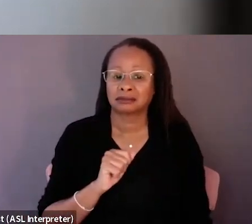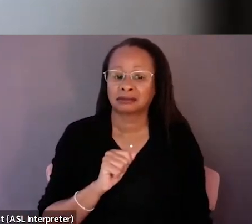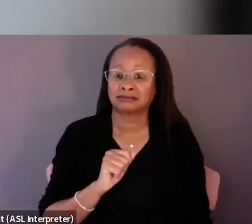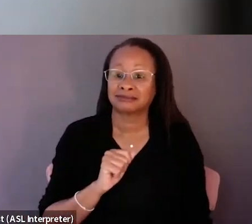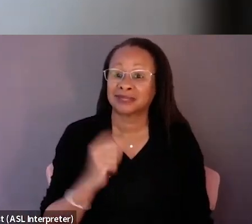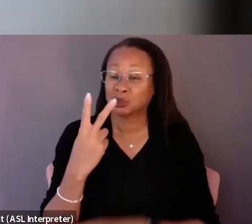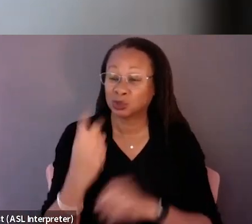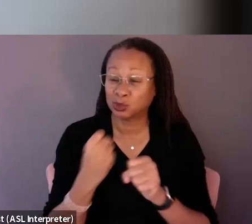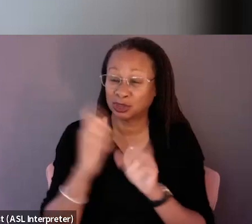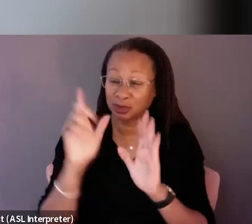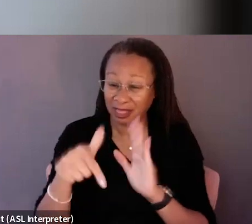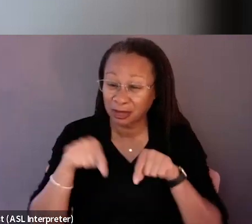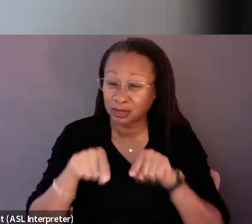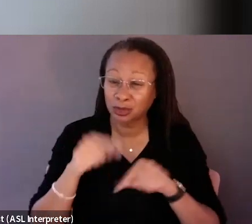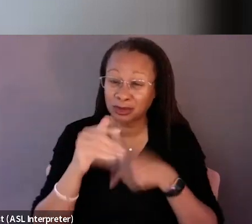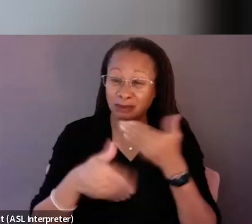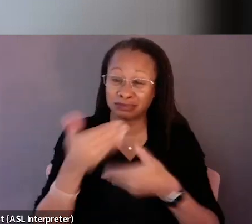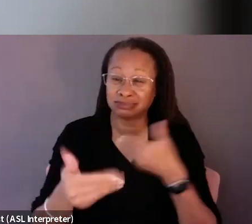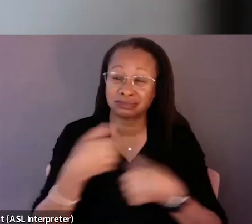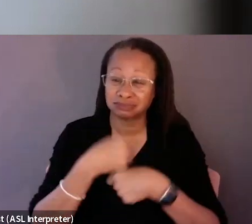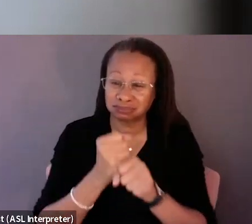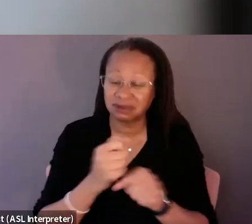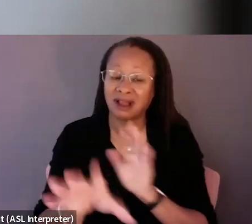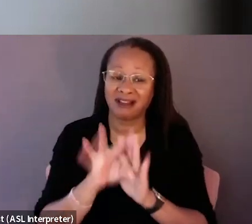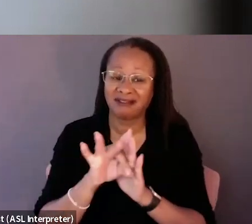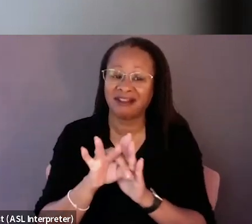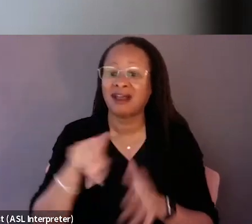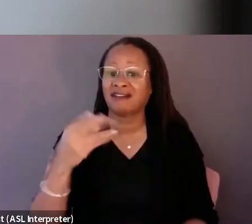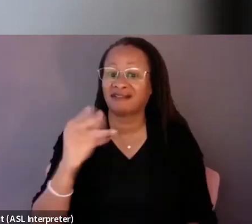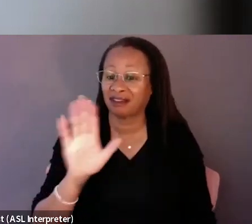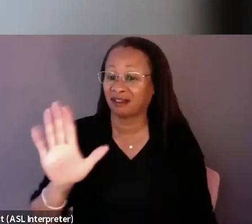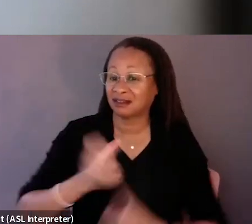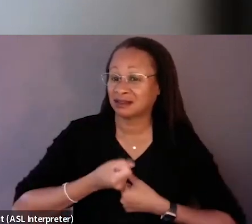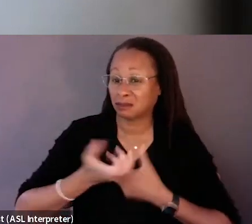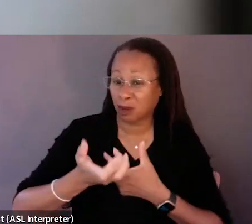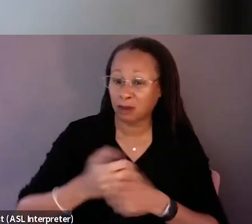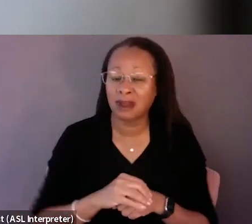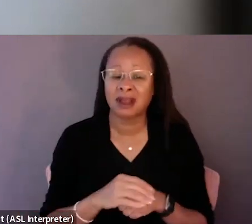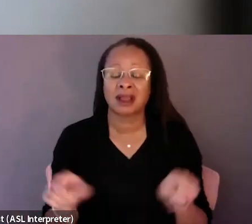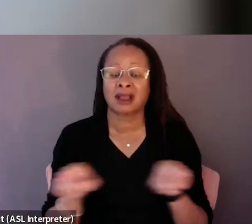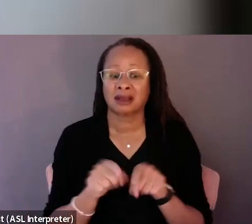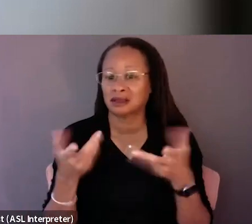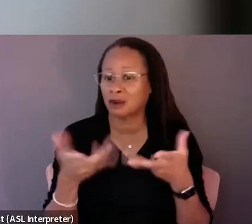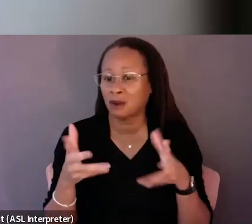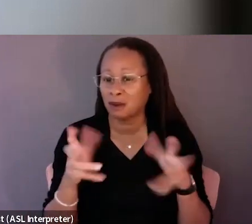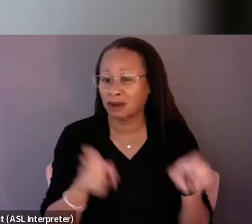years later in the production that I found Phi's poem has already